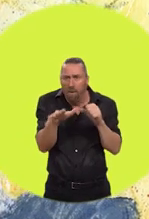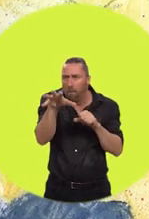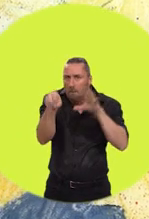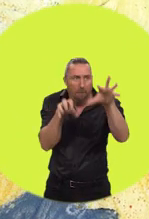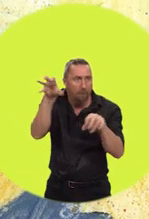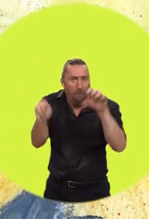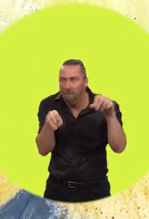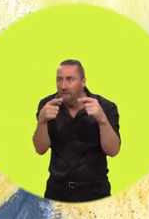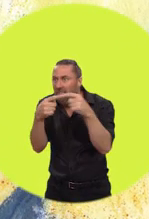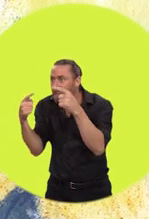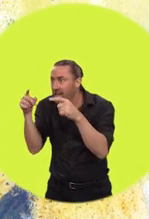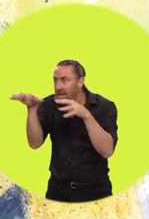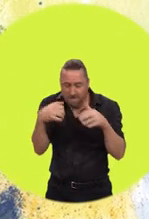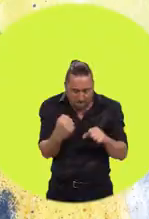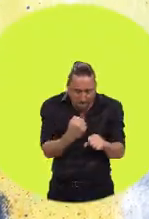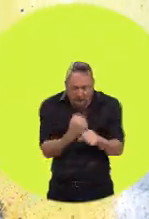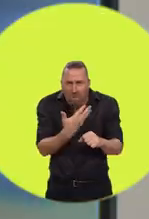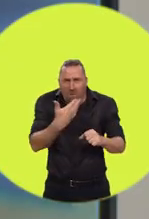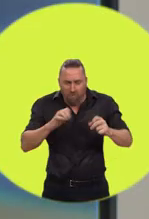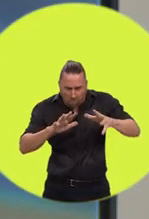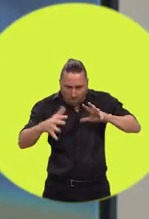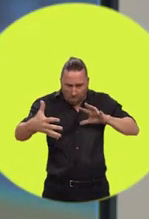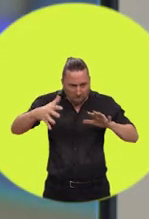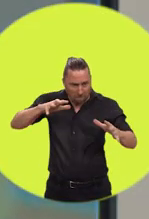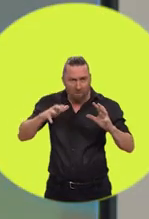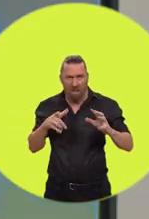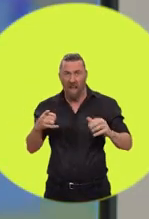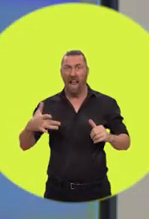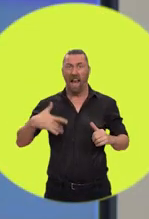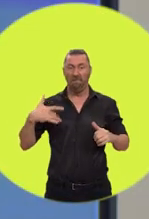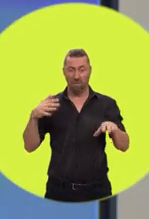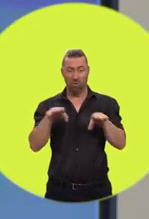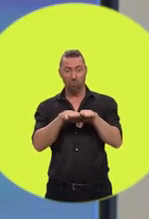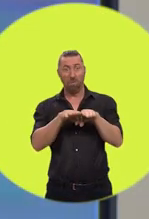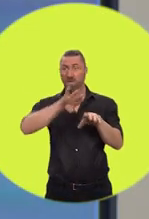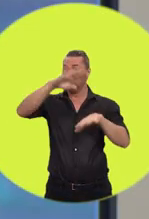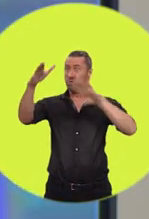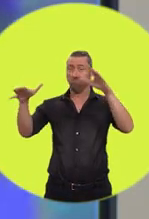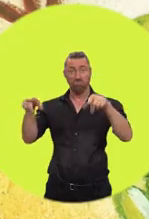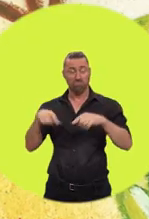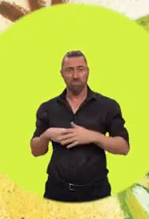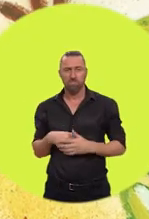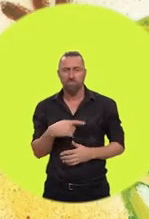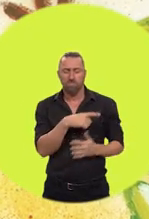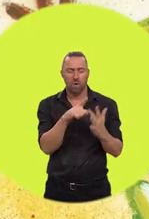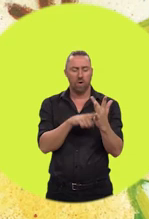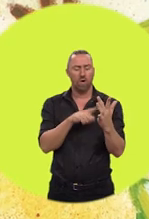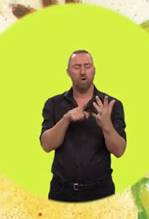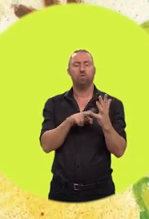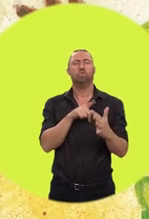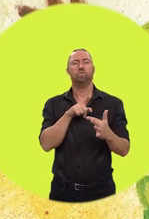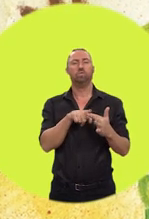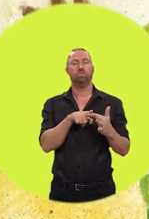from the treasures he found on the rubbish heap where he lived. June was much more calm, which made her